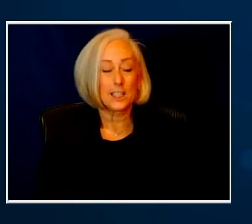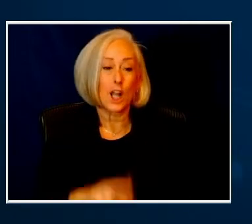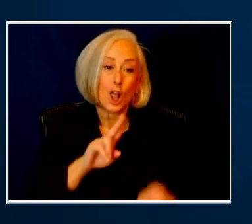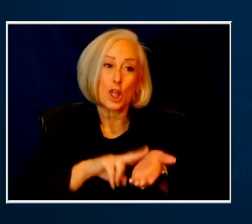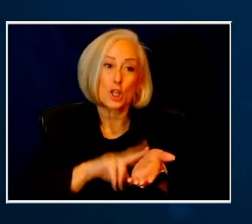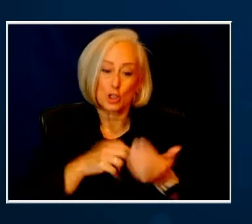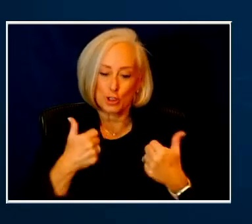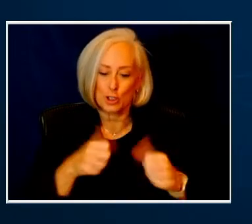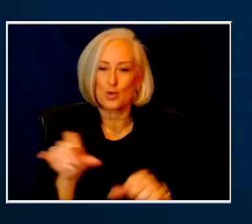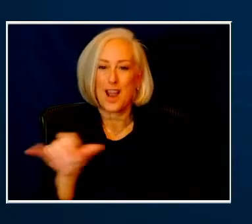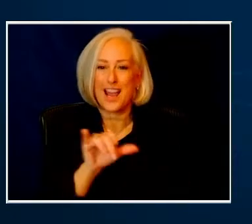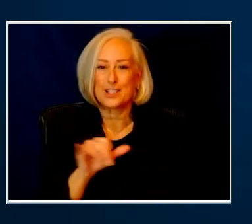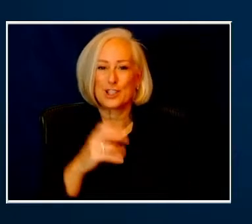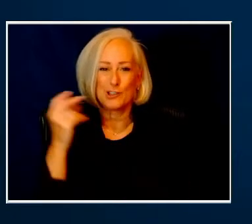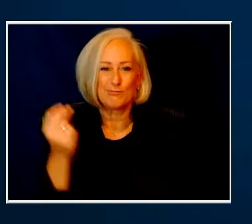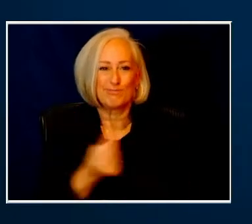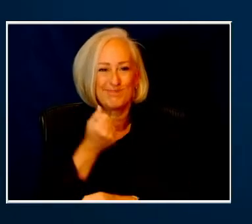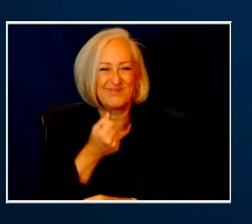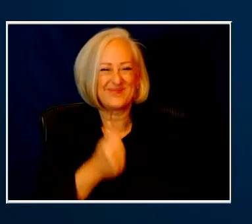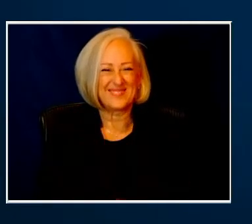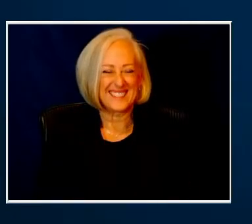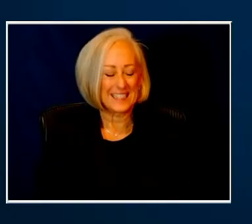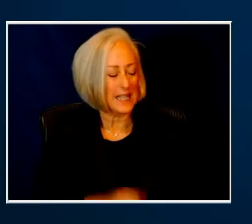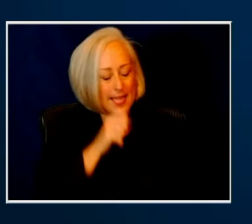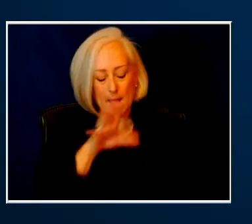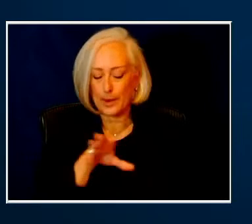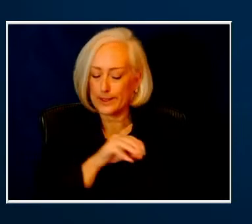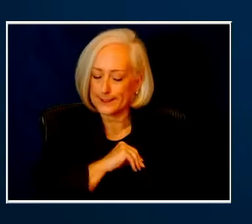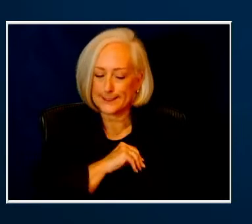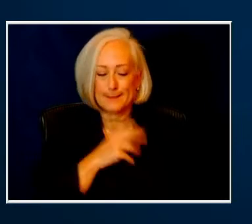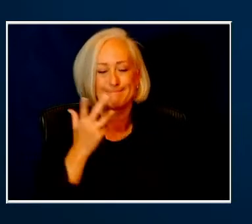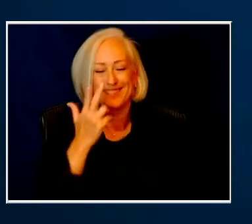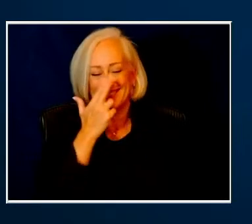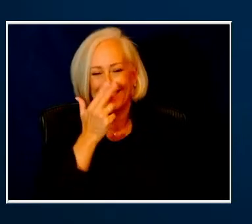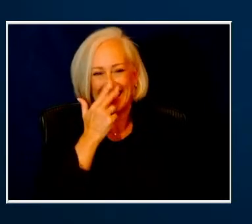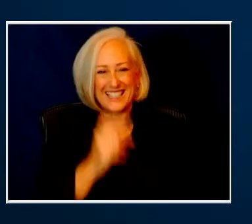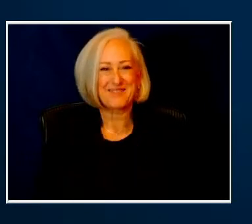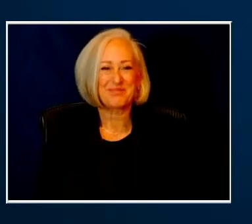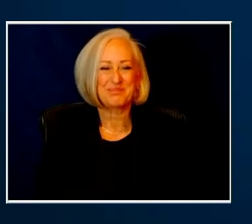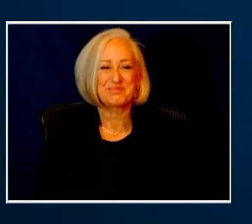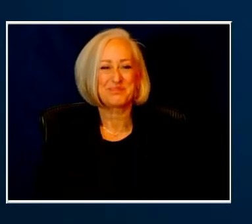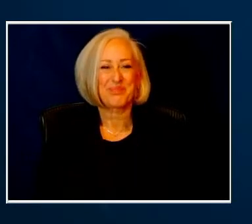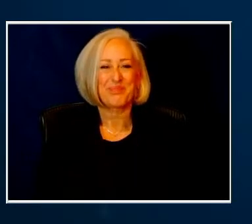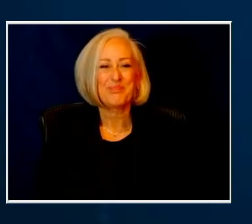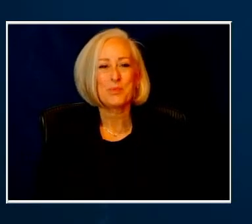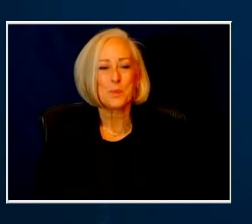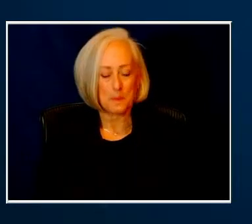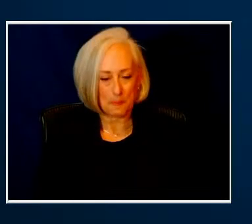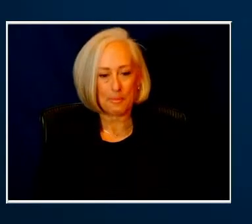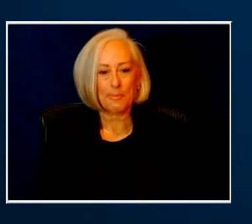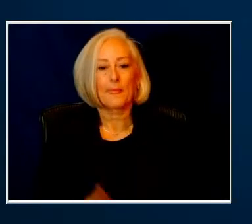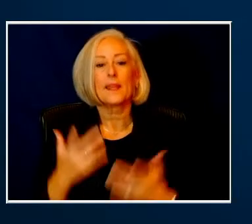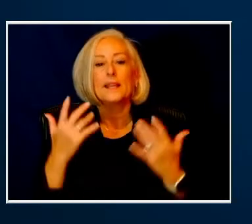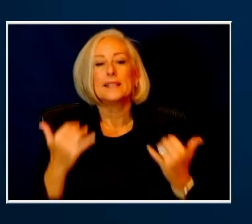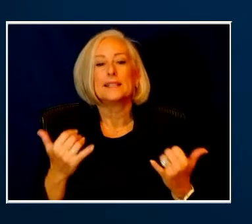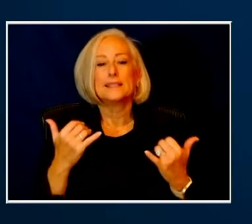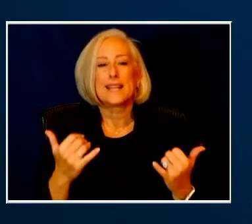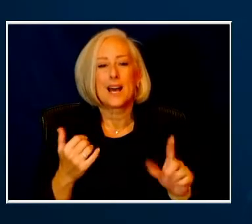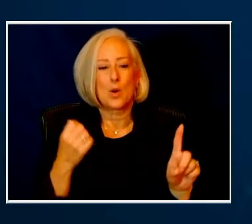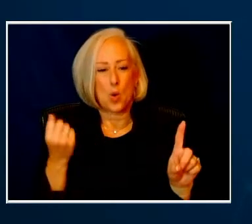and right, they wouldn't take it. That's funny. So I want to check in. Hang tight. We got to